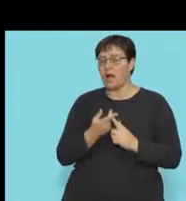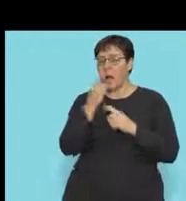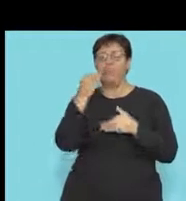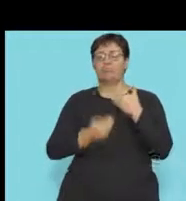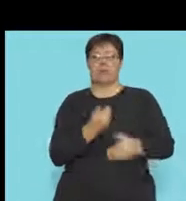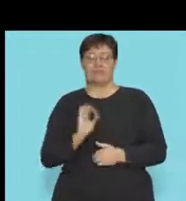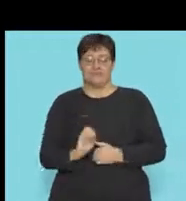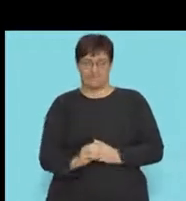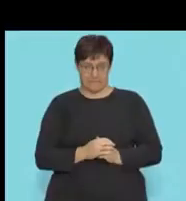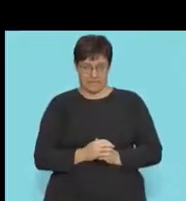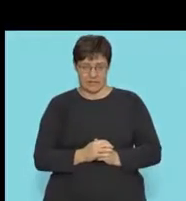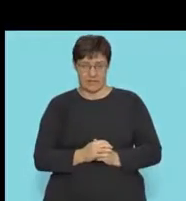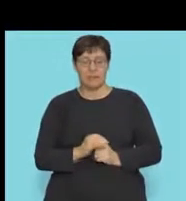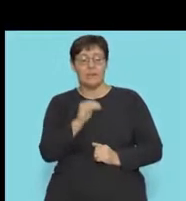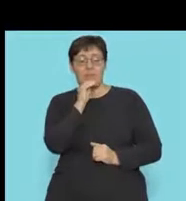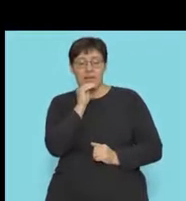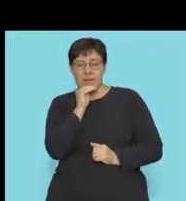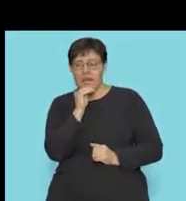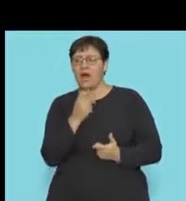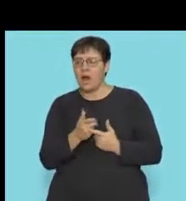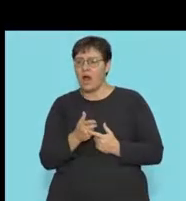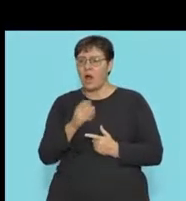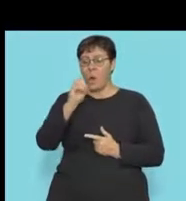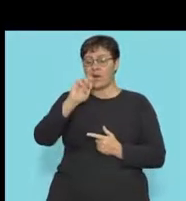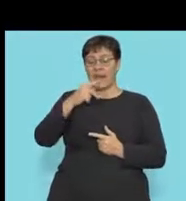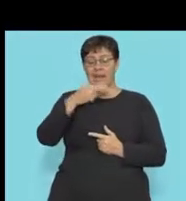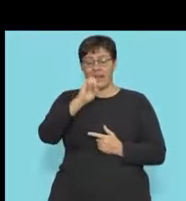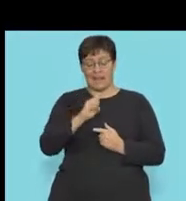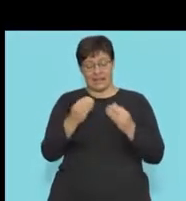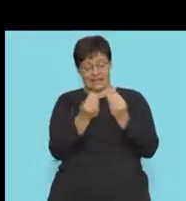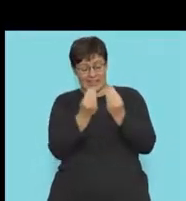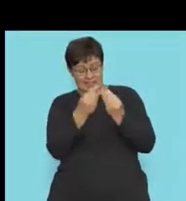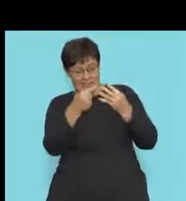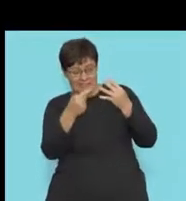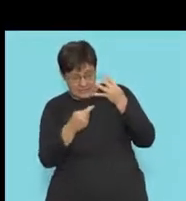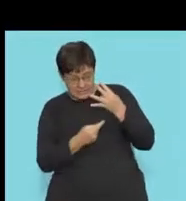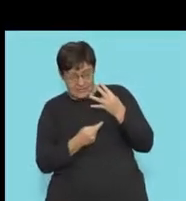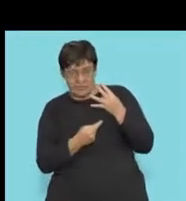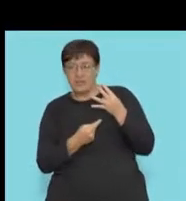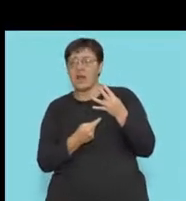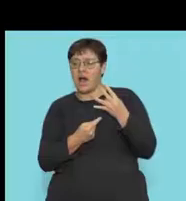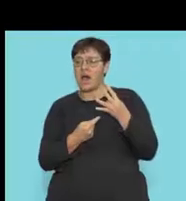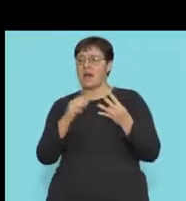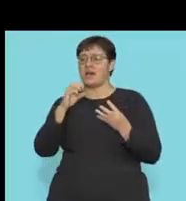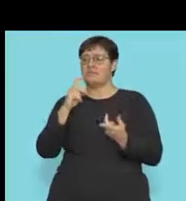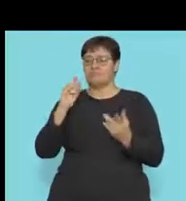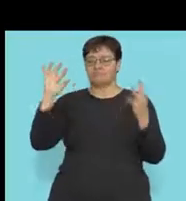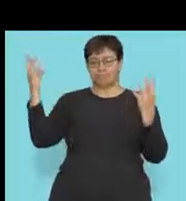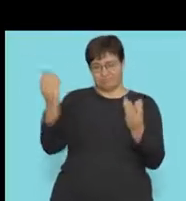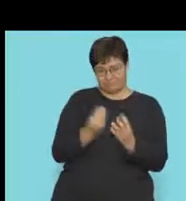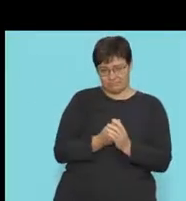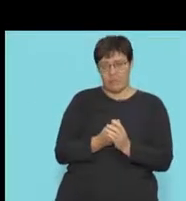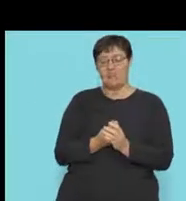process which synthesizes organic compounds. The concept of organic compounds would be things that are made